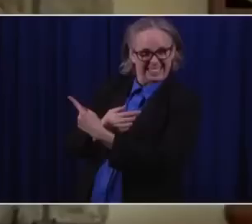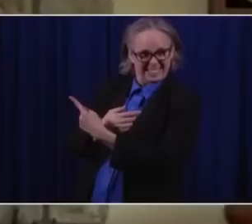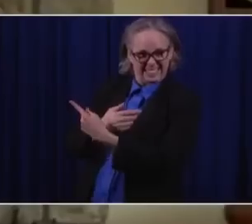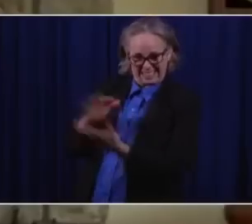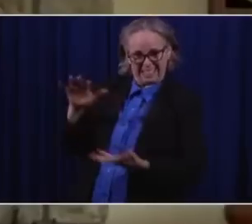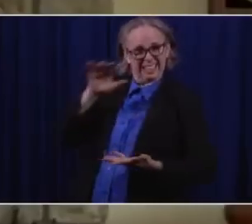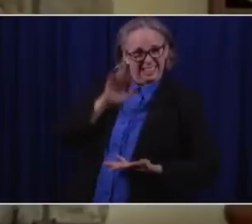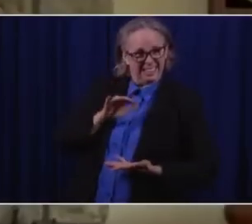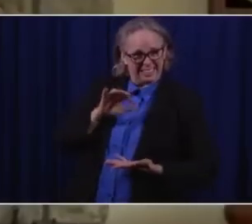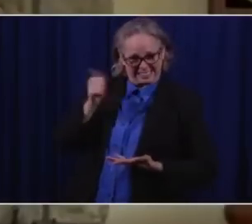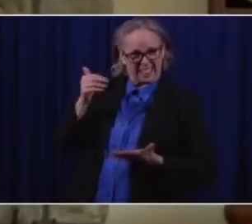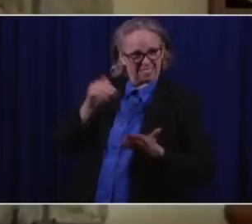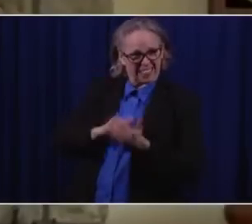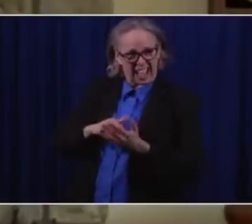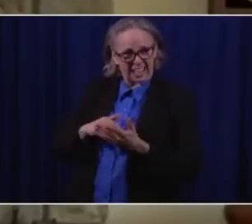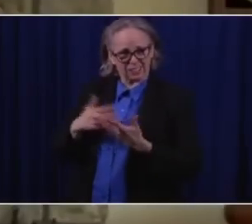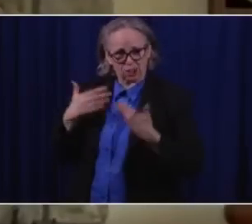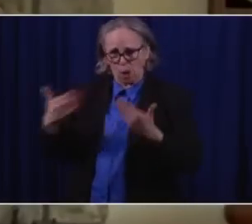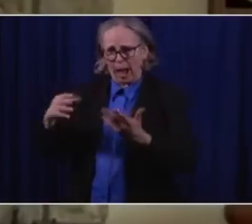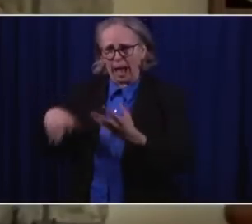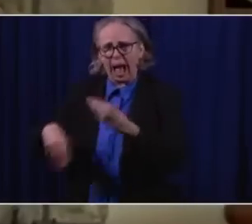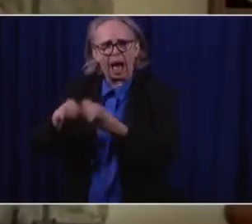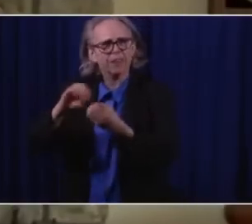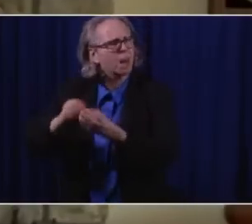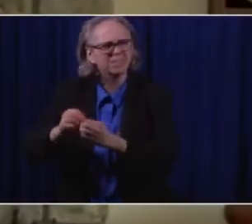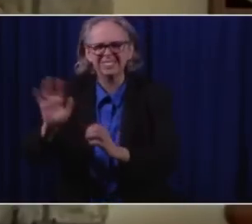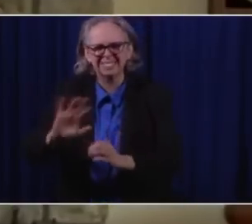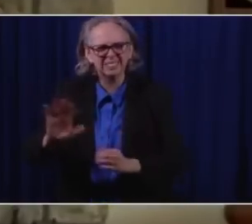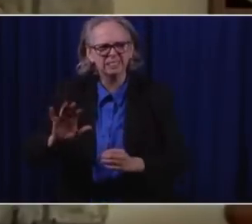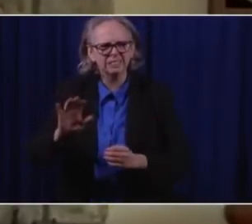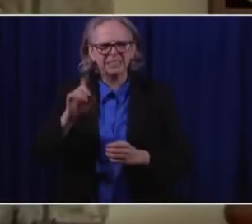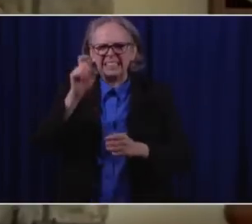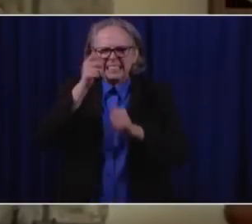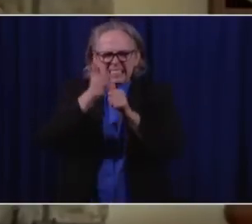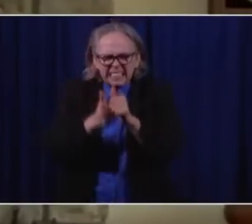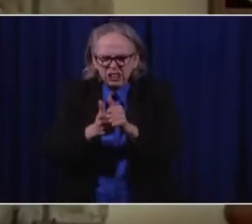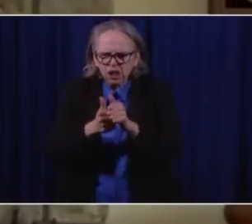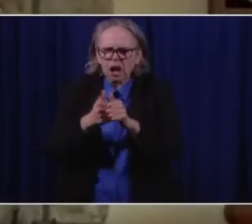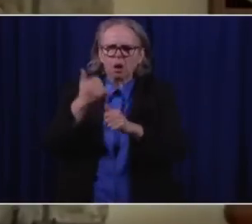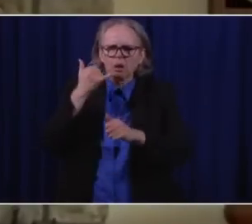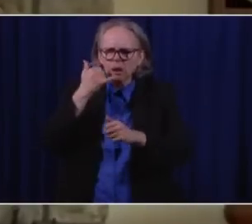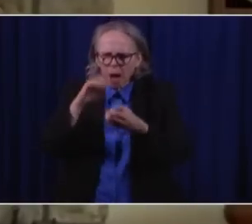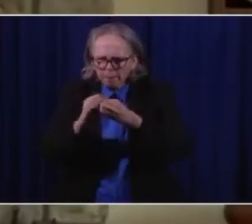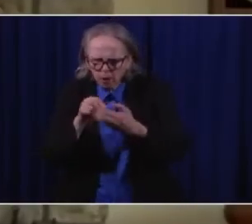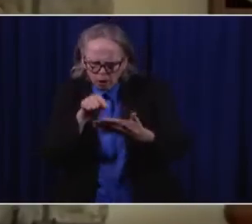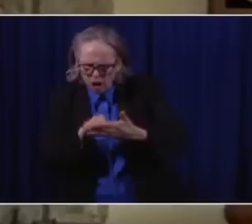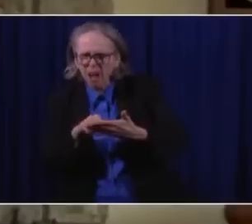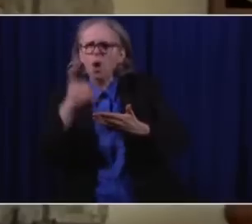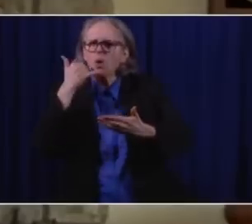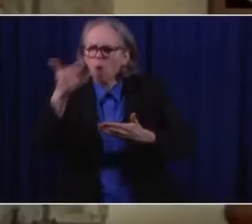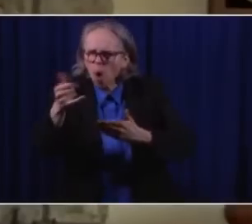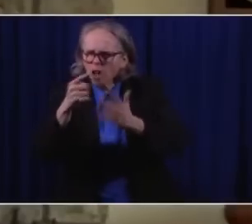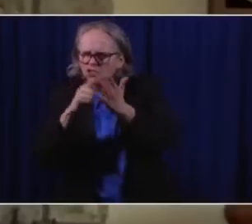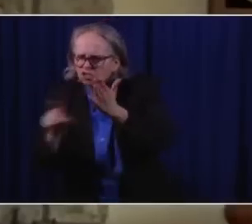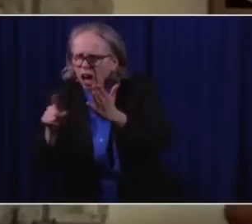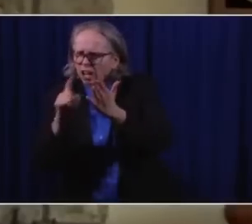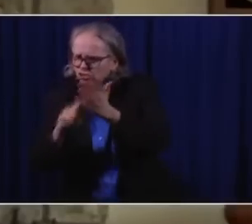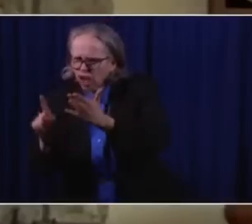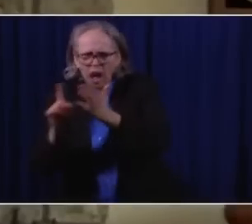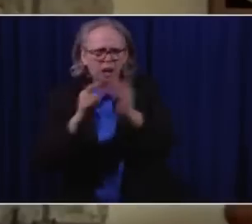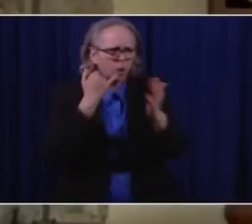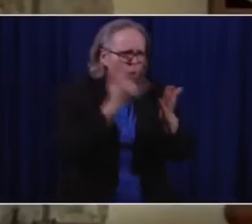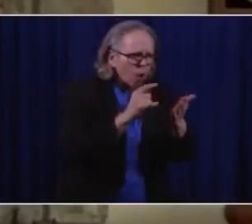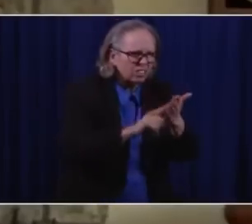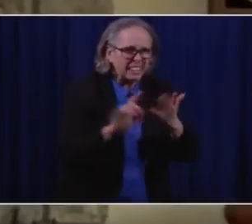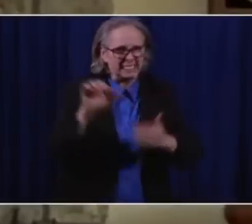be each one literally hand checked. And usually that's by phone. So about 10,000 a day is